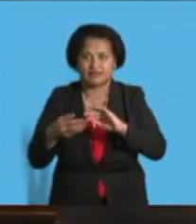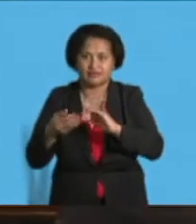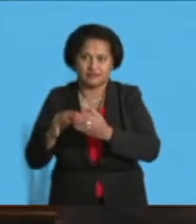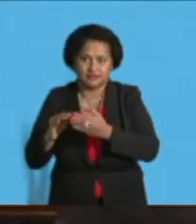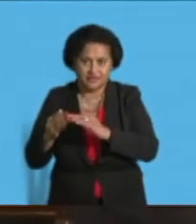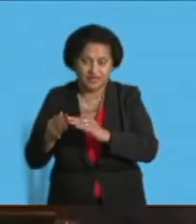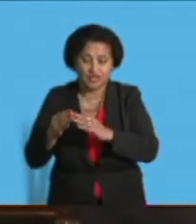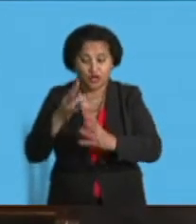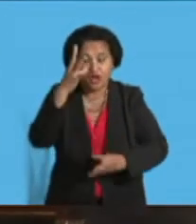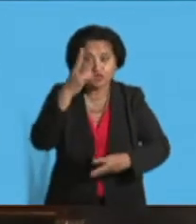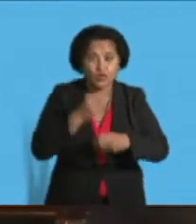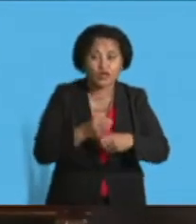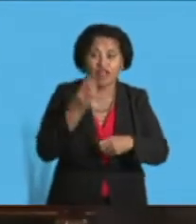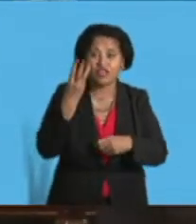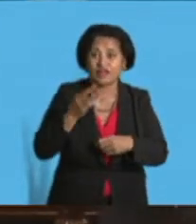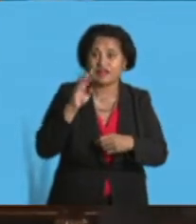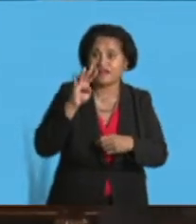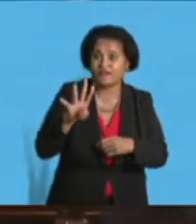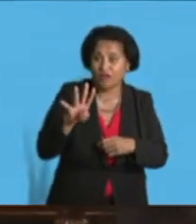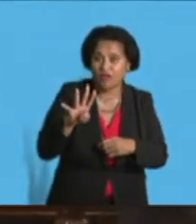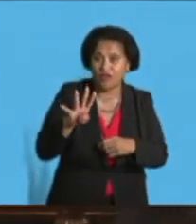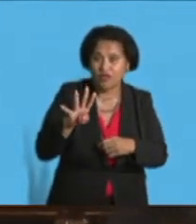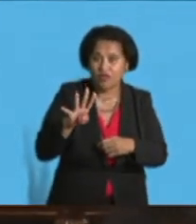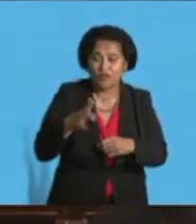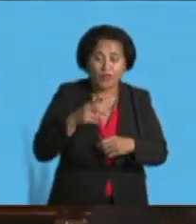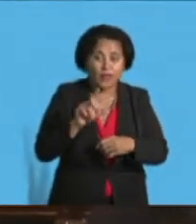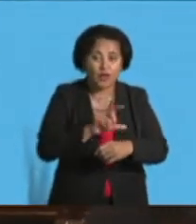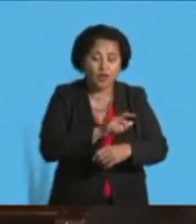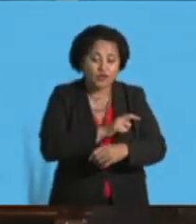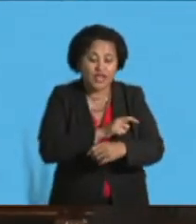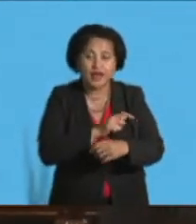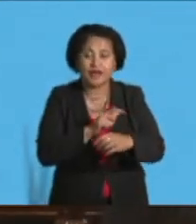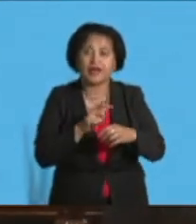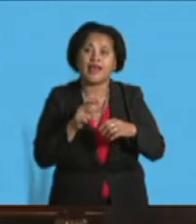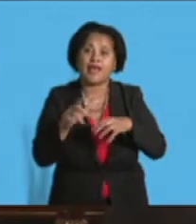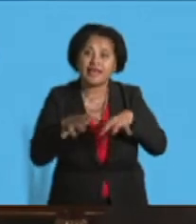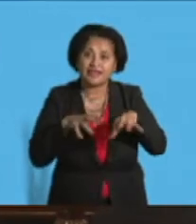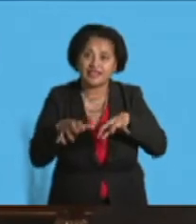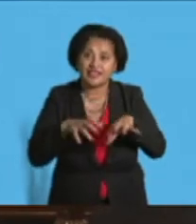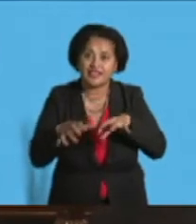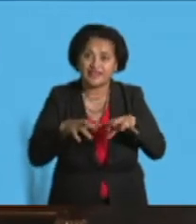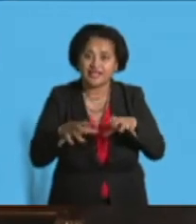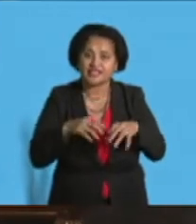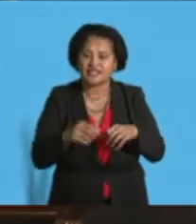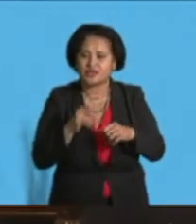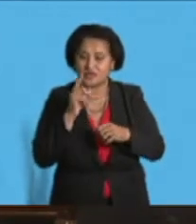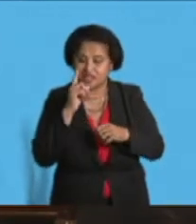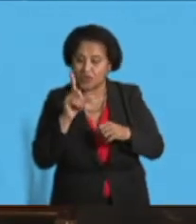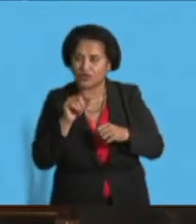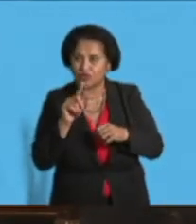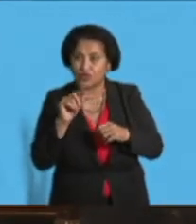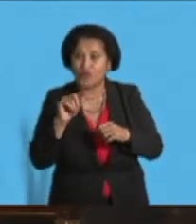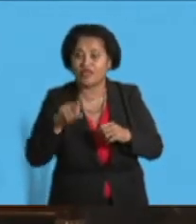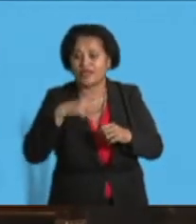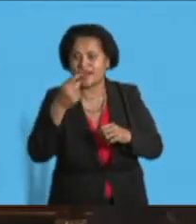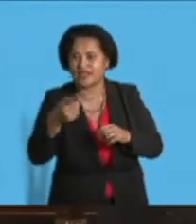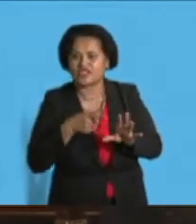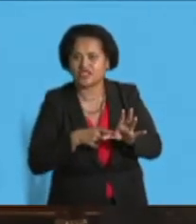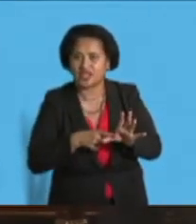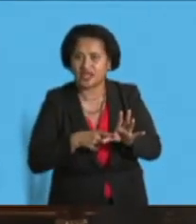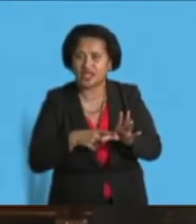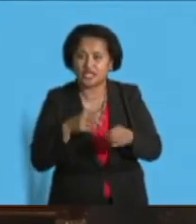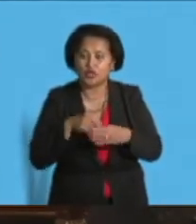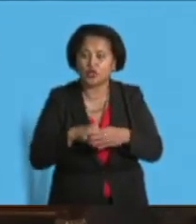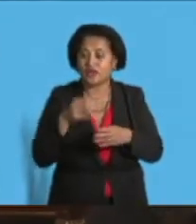Speaker, a total of 34 coastal protection activities has been identified for the next fiscal year. This includes 19